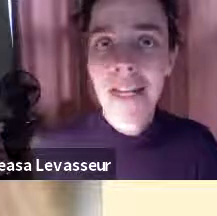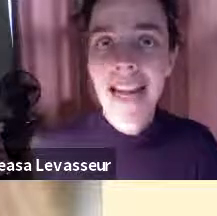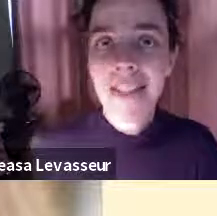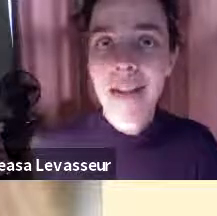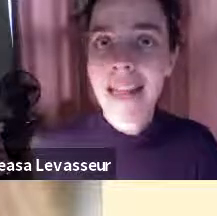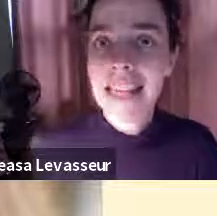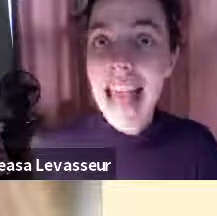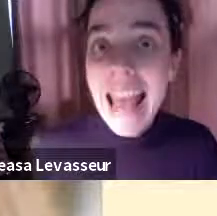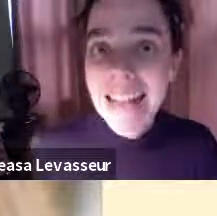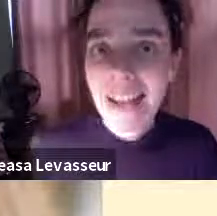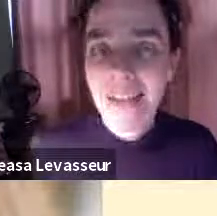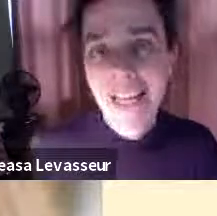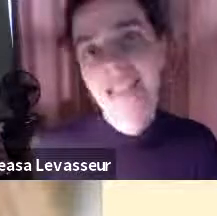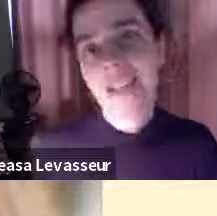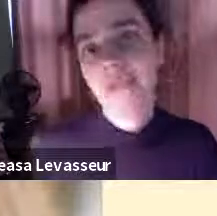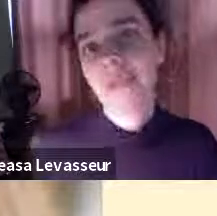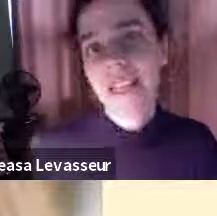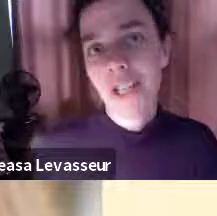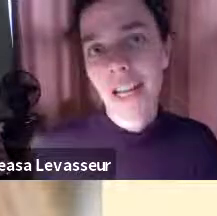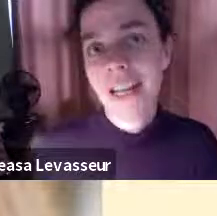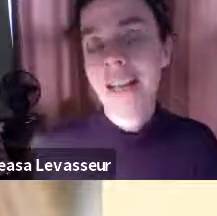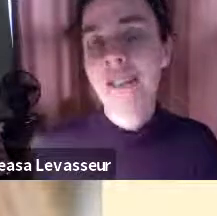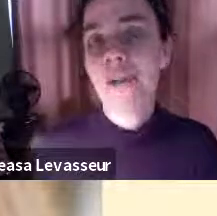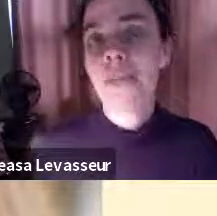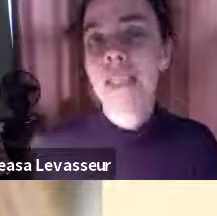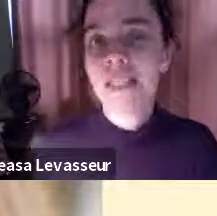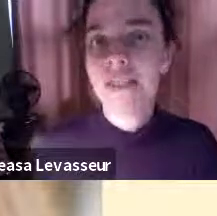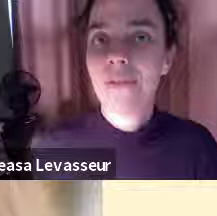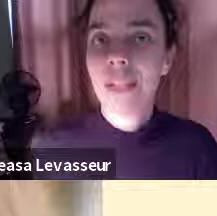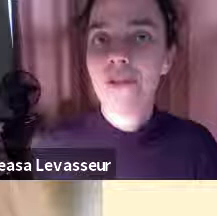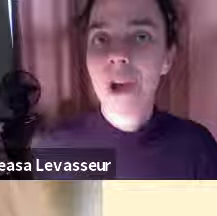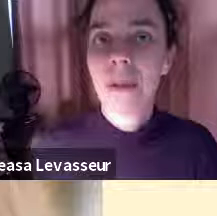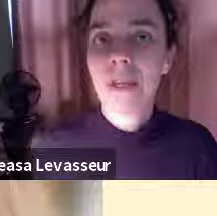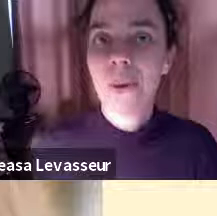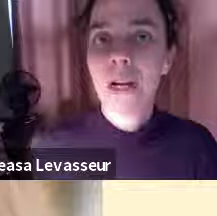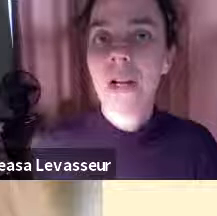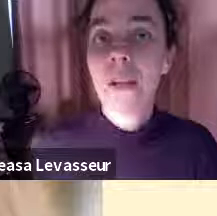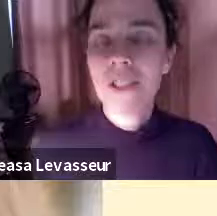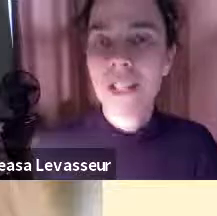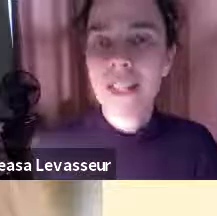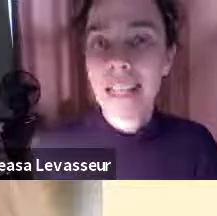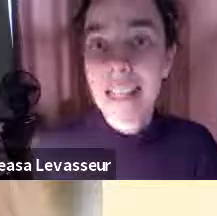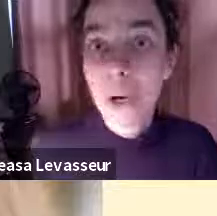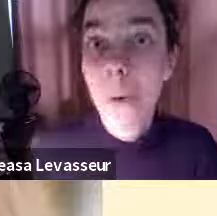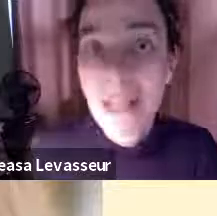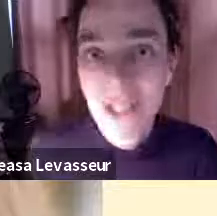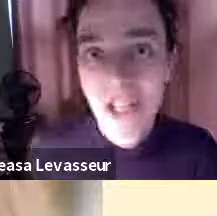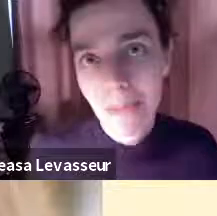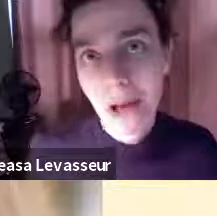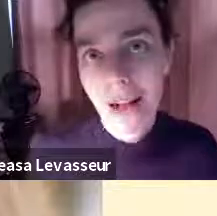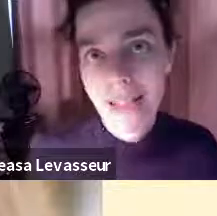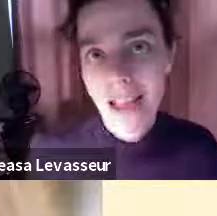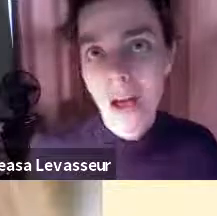question and answer at the end of today's conversation. So please feel free to drop your questions in the